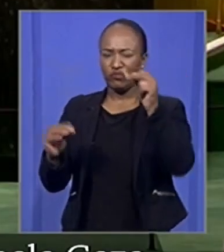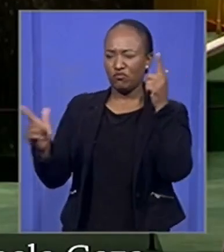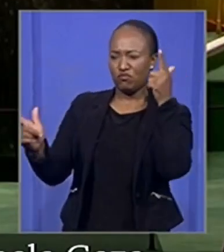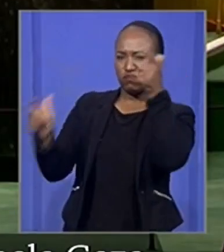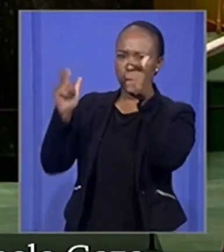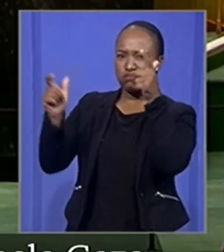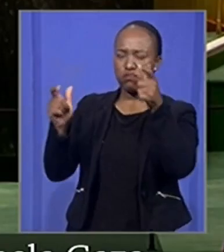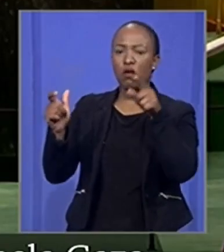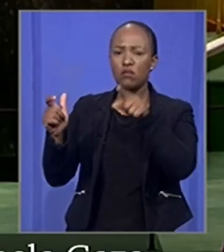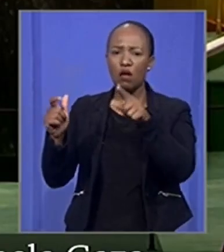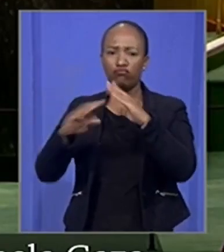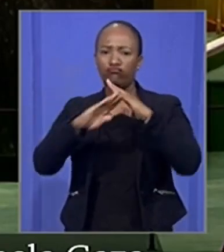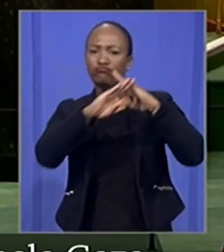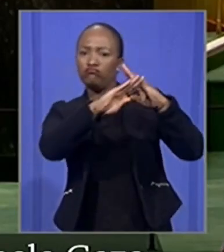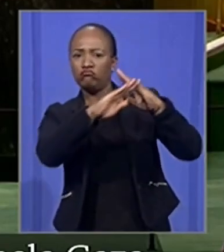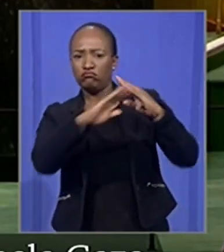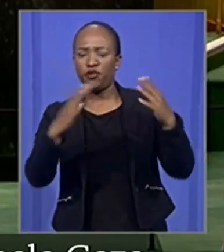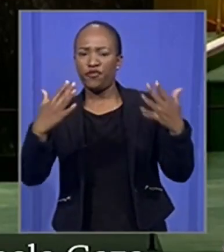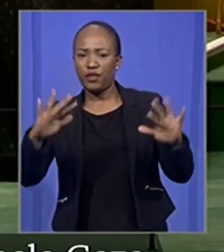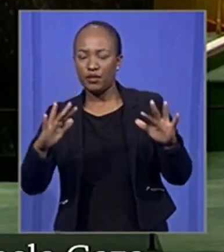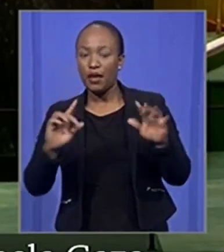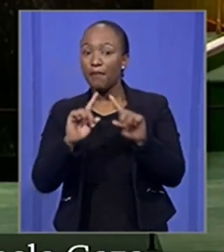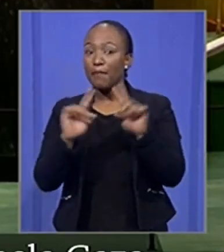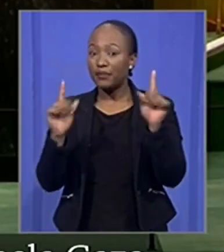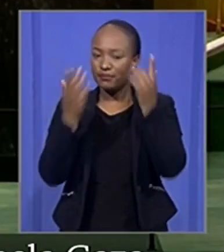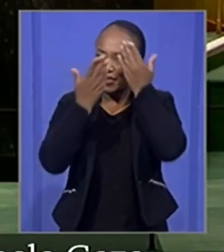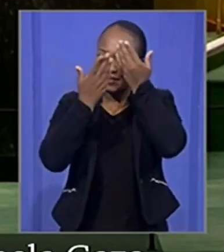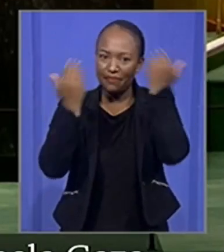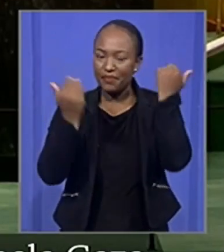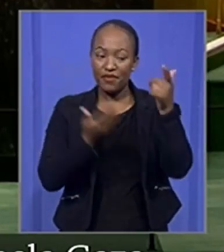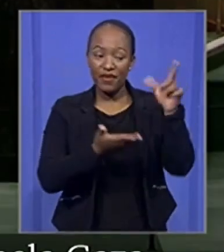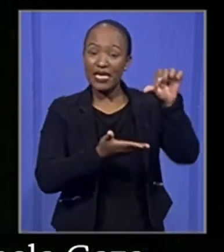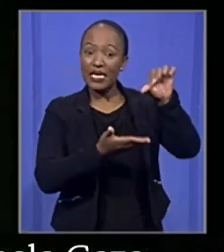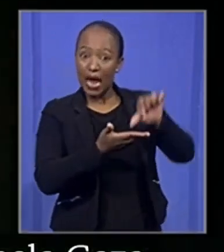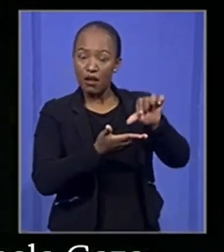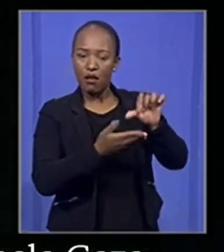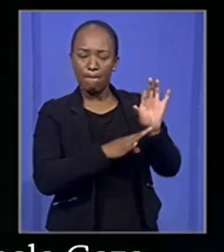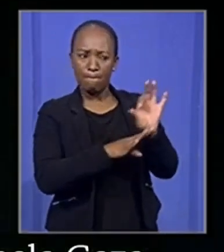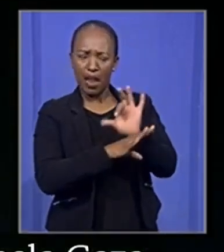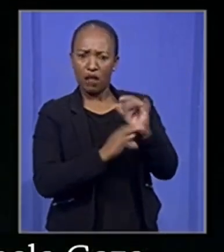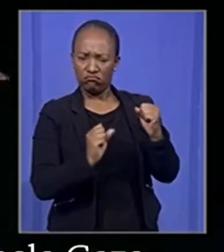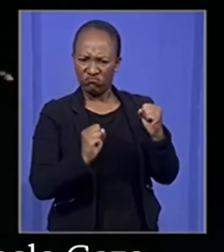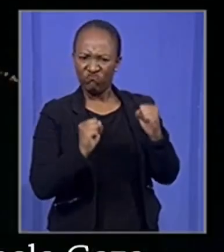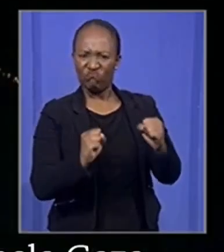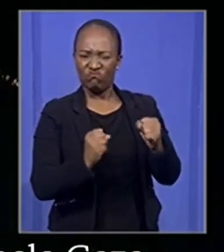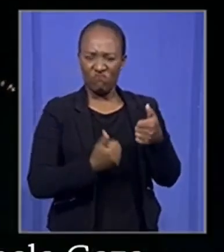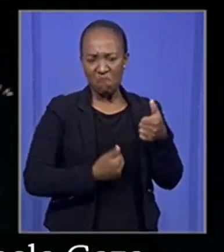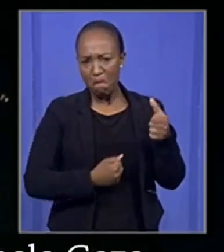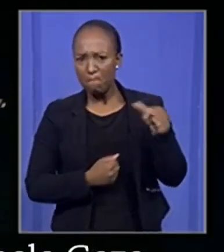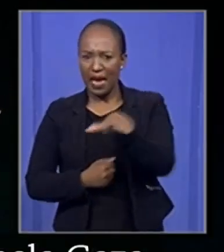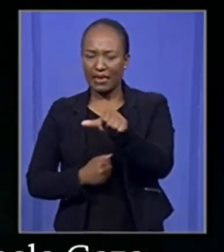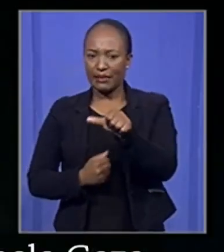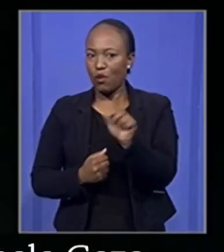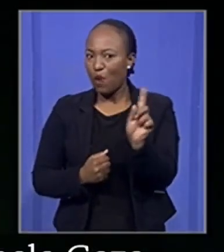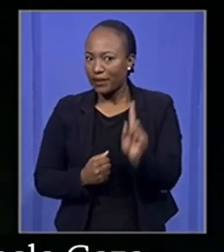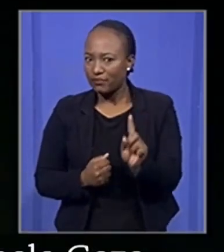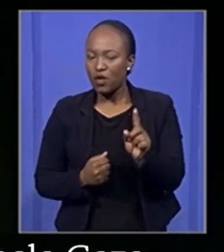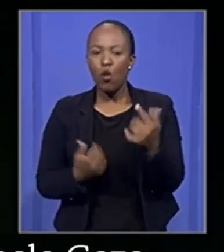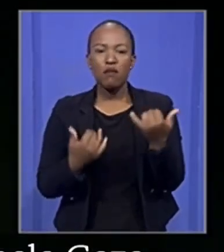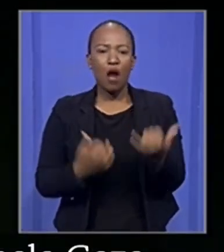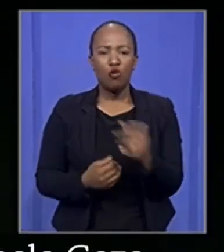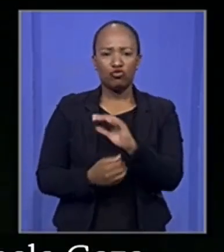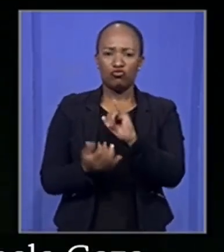atleha haholo empa ha re tsebe he ha naha ya Iran e se ihle ikemiseditse ihle ilwana hoba mona e ne e tshosa